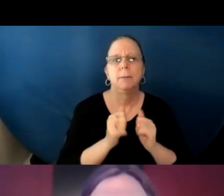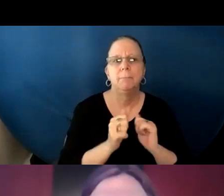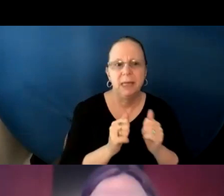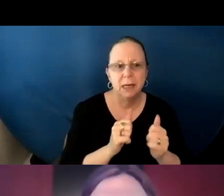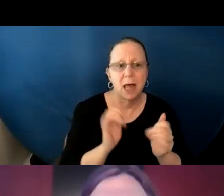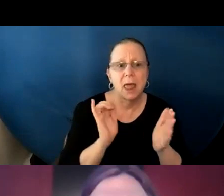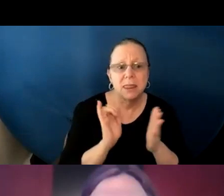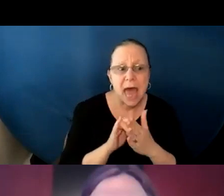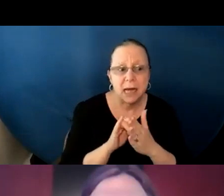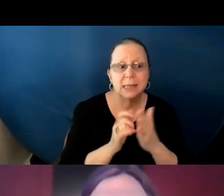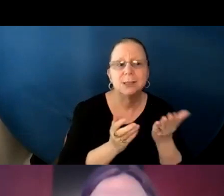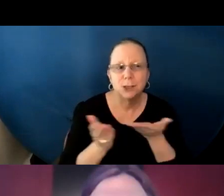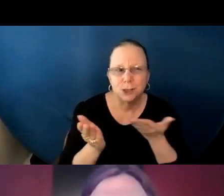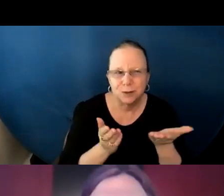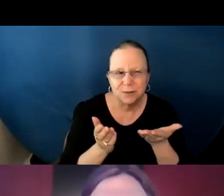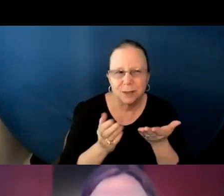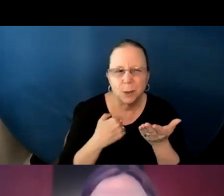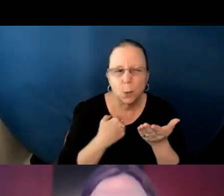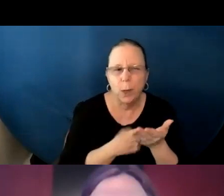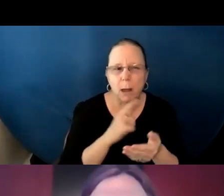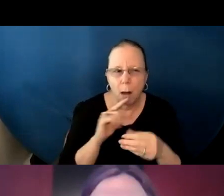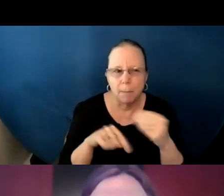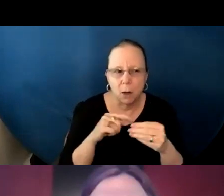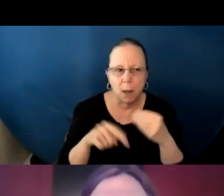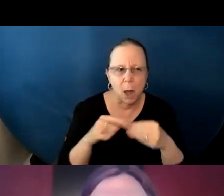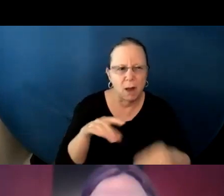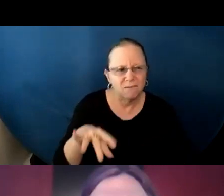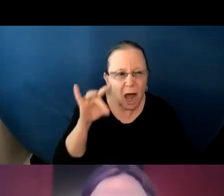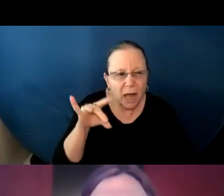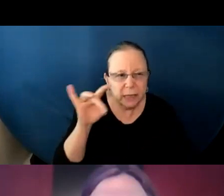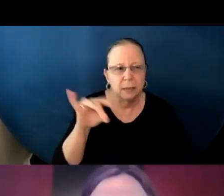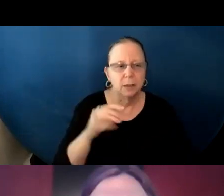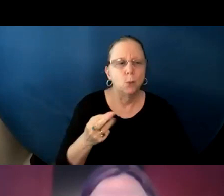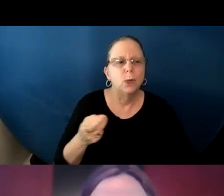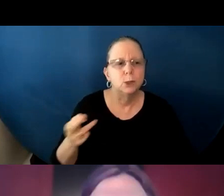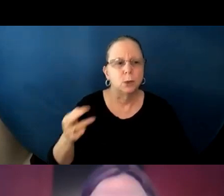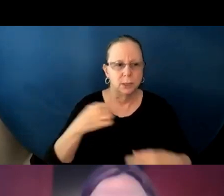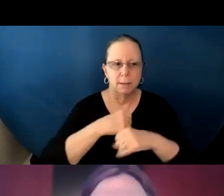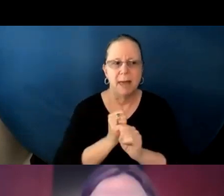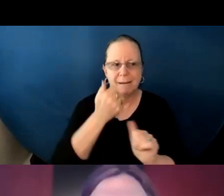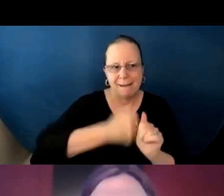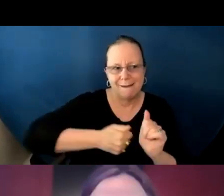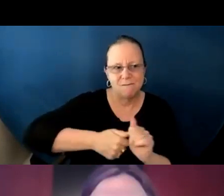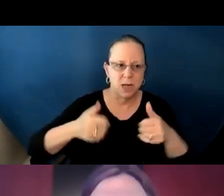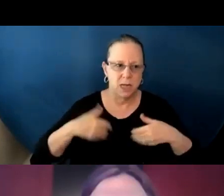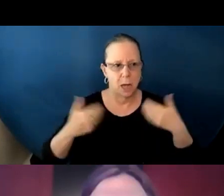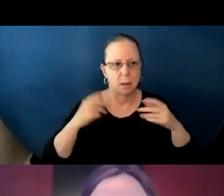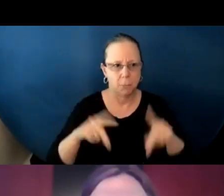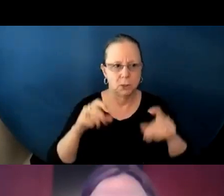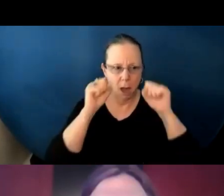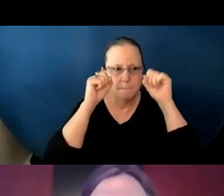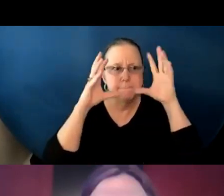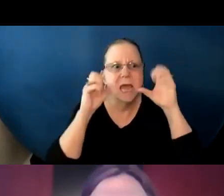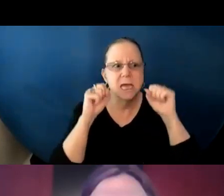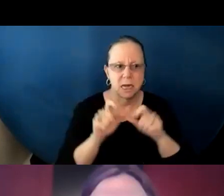That is the service we're about, finding the resources to make every young person amazing as they